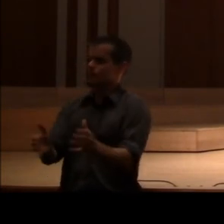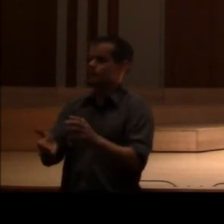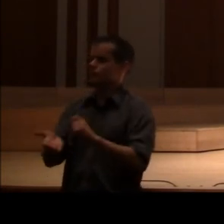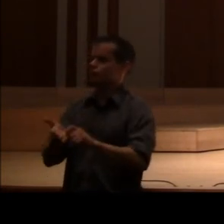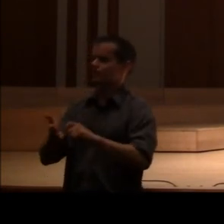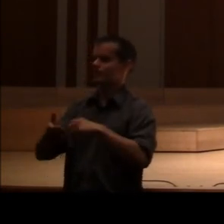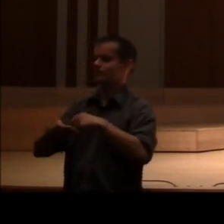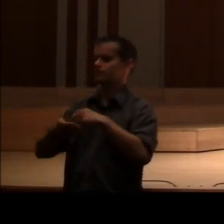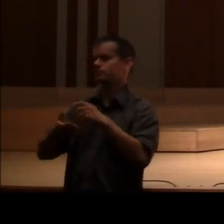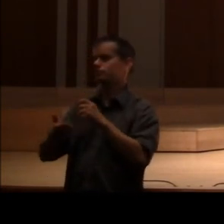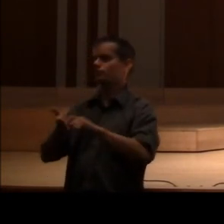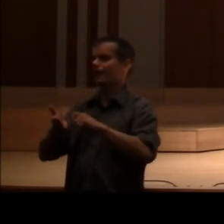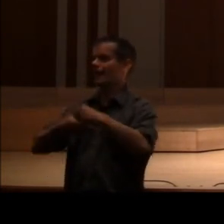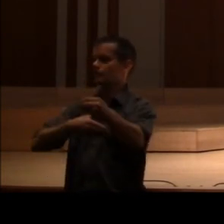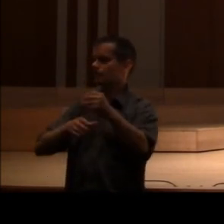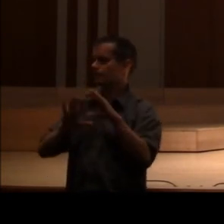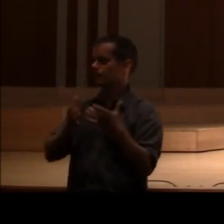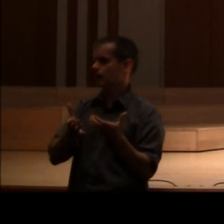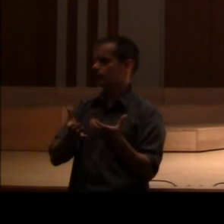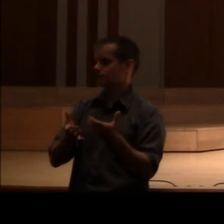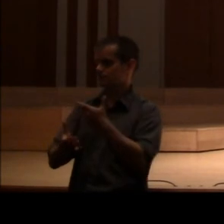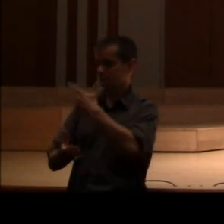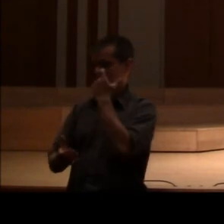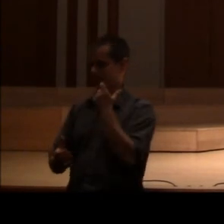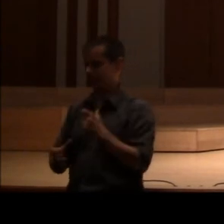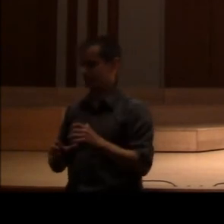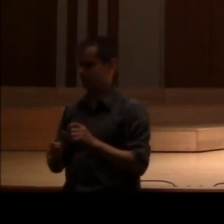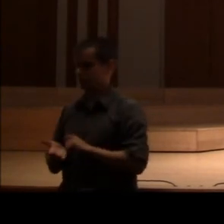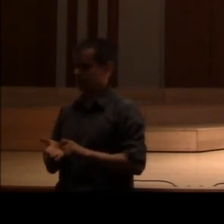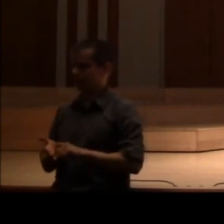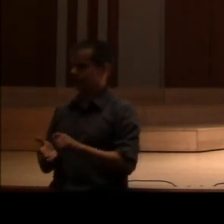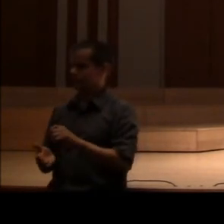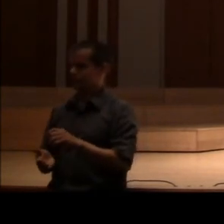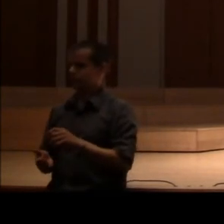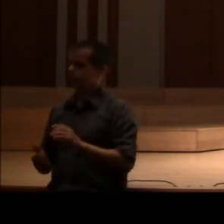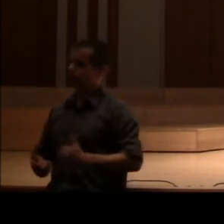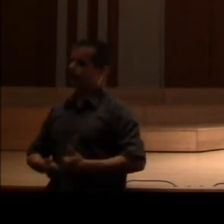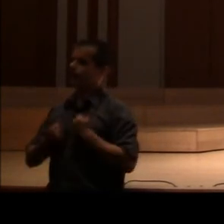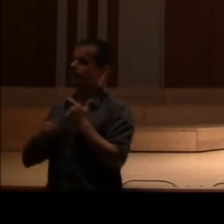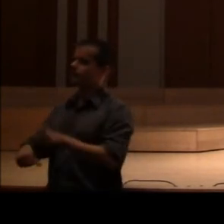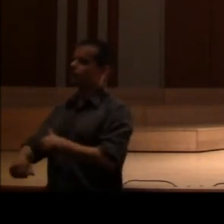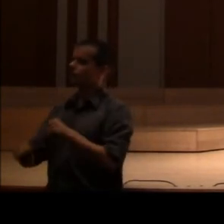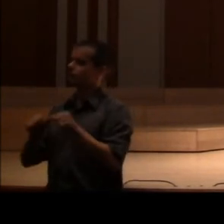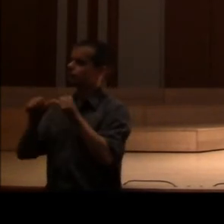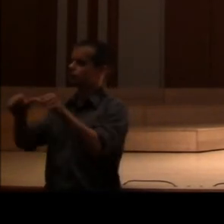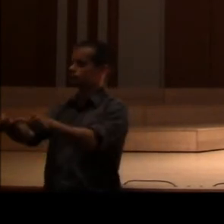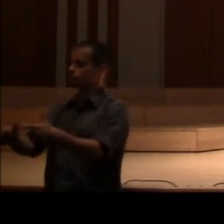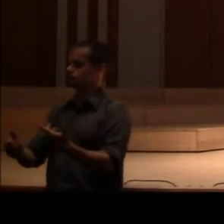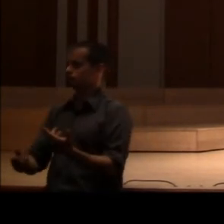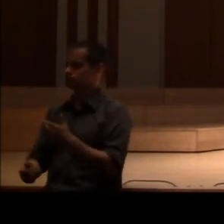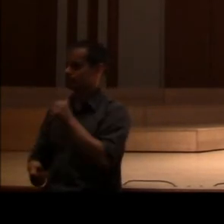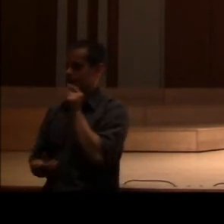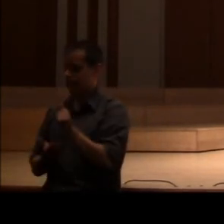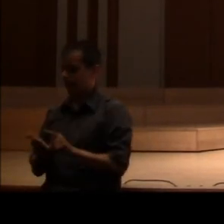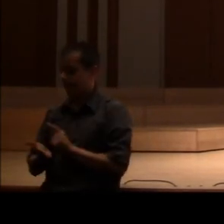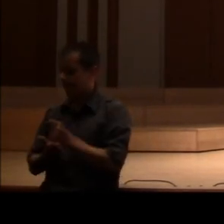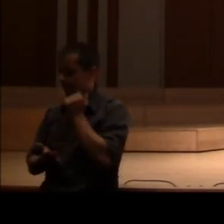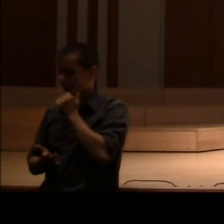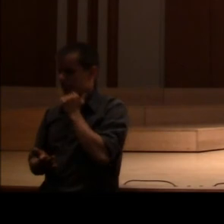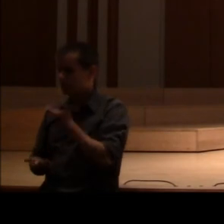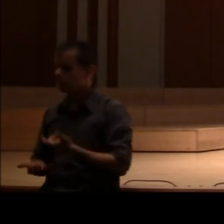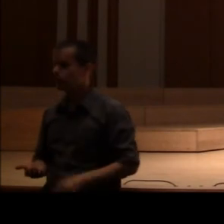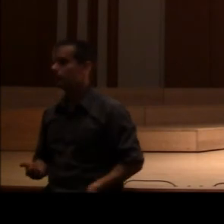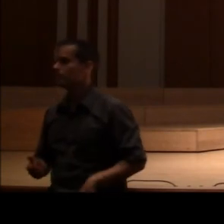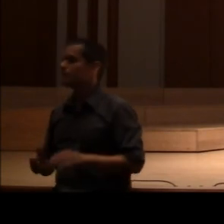thing, not just something that you want to do for an hour every day. So, that's an example of social networking, Edmodo, Facebook